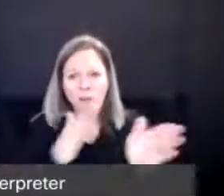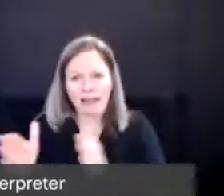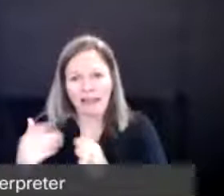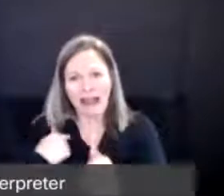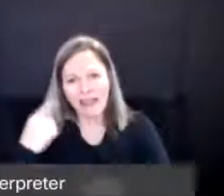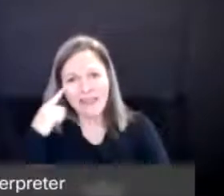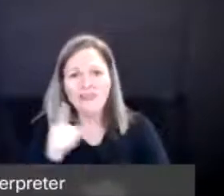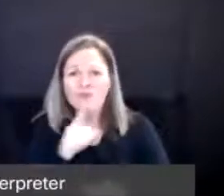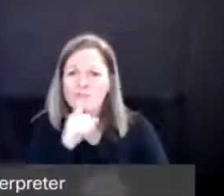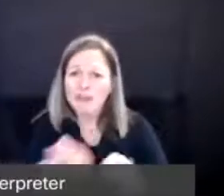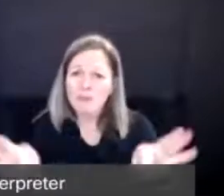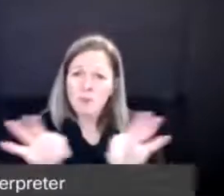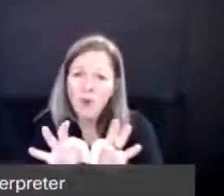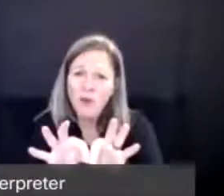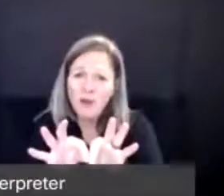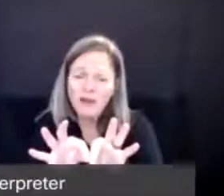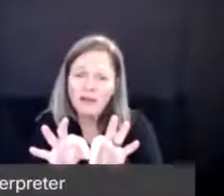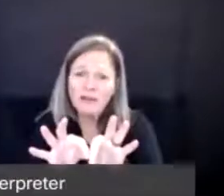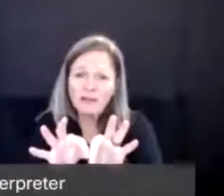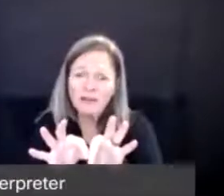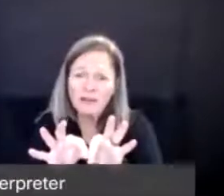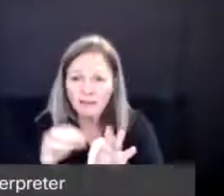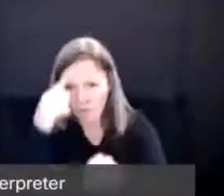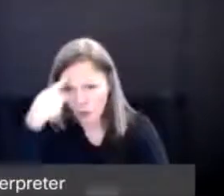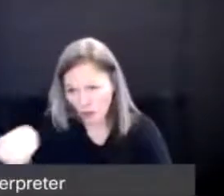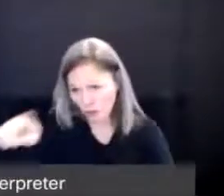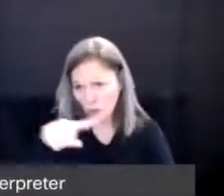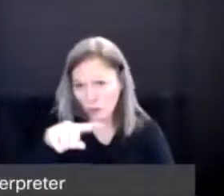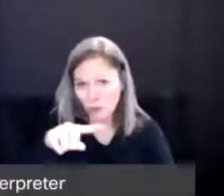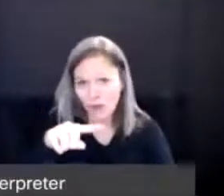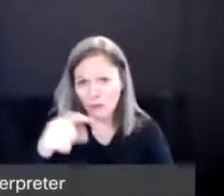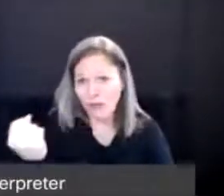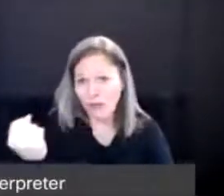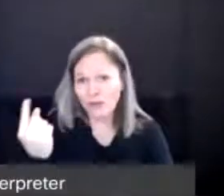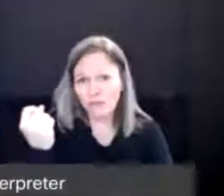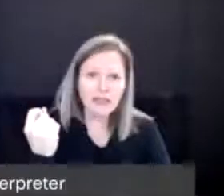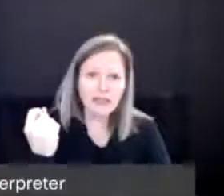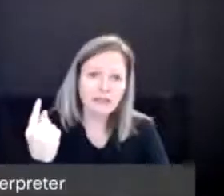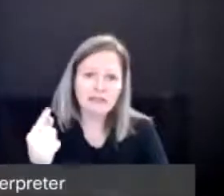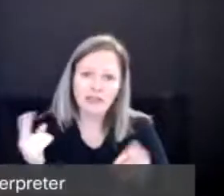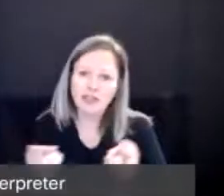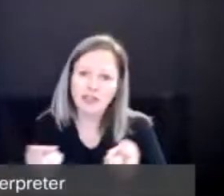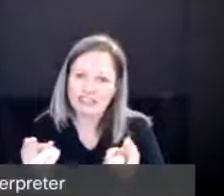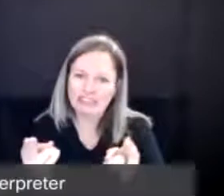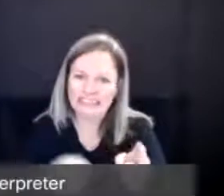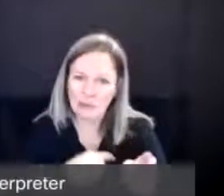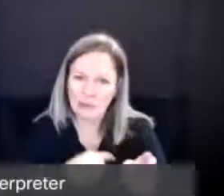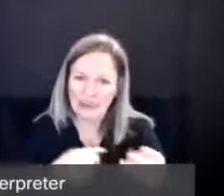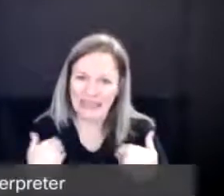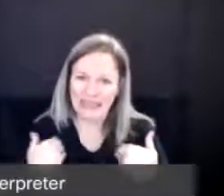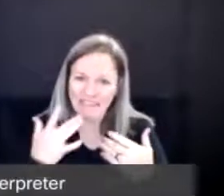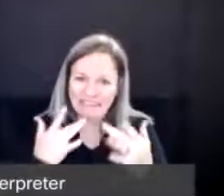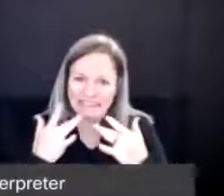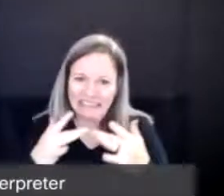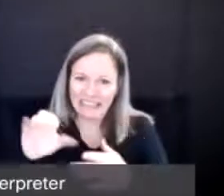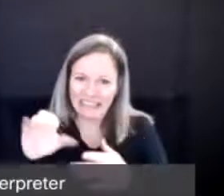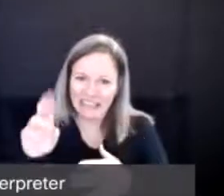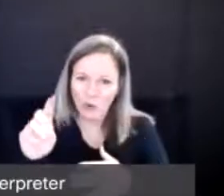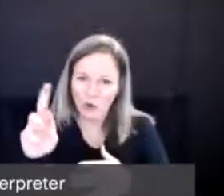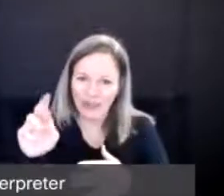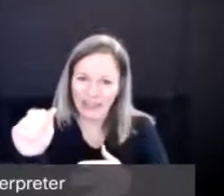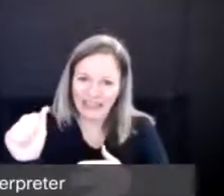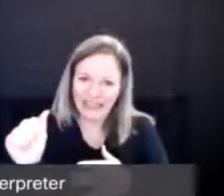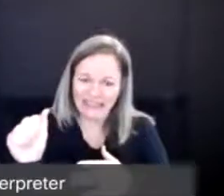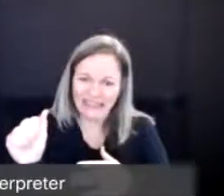really important for you to understand the urgency we have in Concordia. And again,